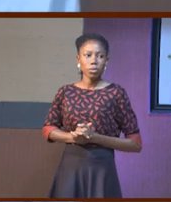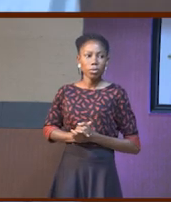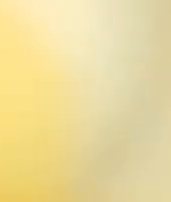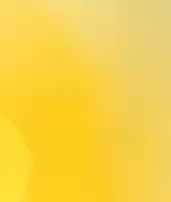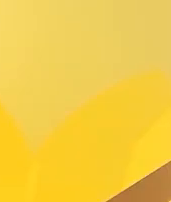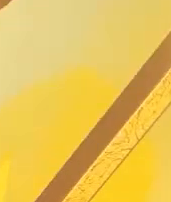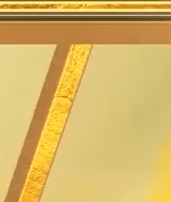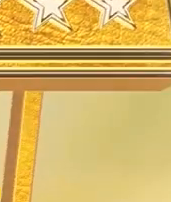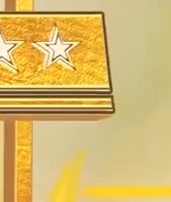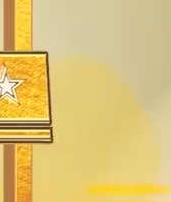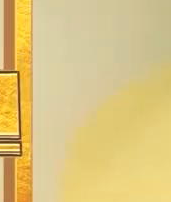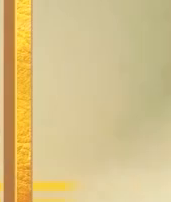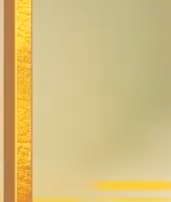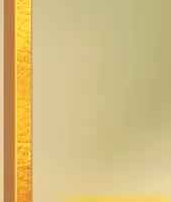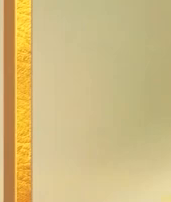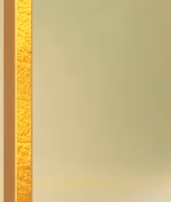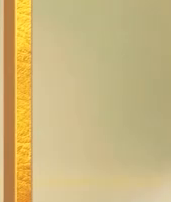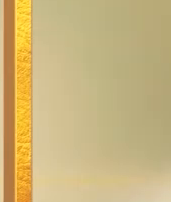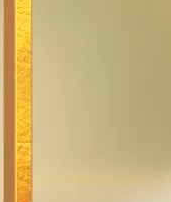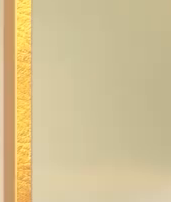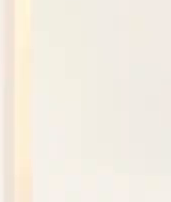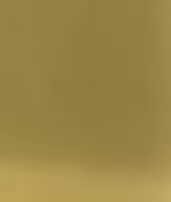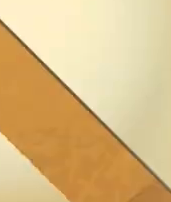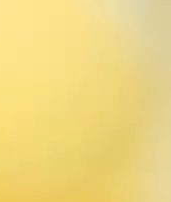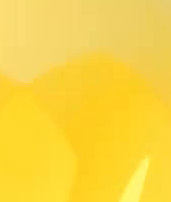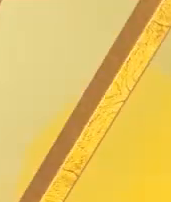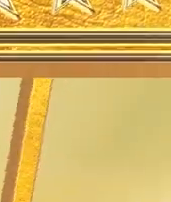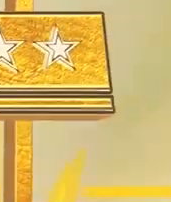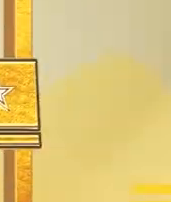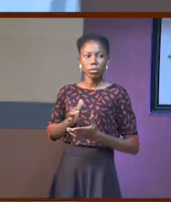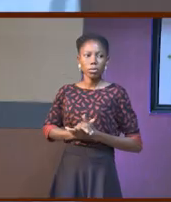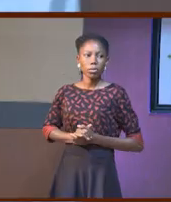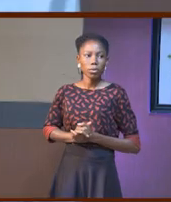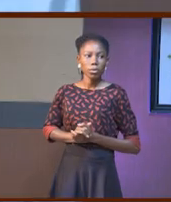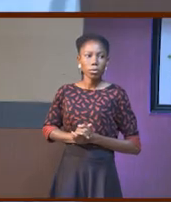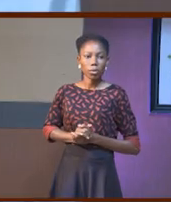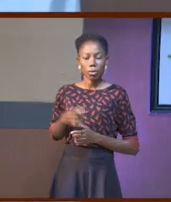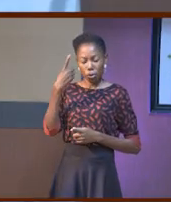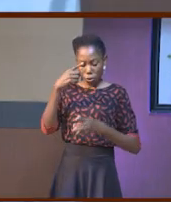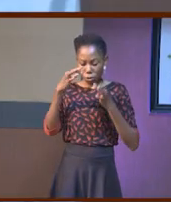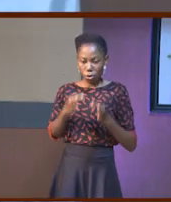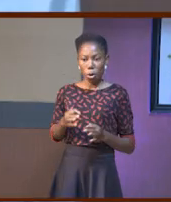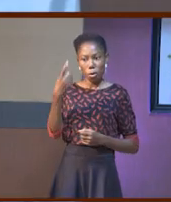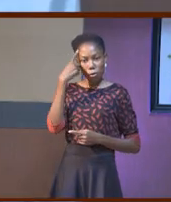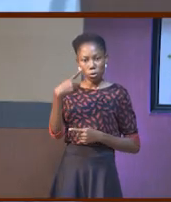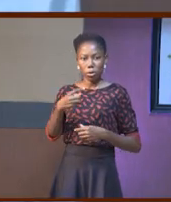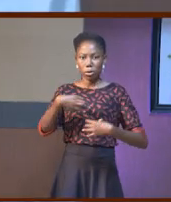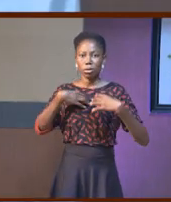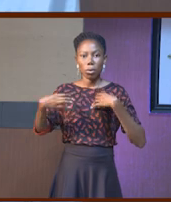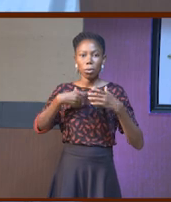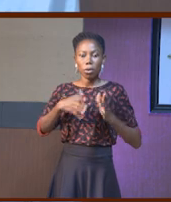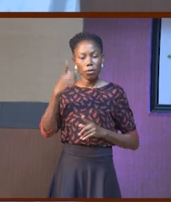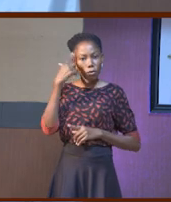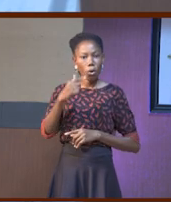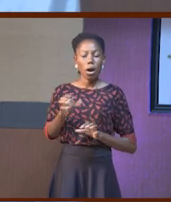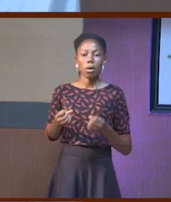both parties to reach amicable settlement. She rules after the break. Judgment for the plaintiff for the